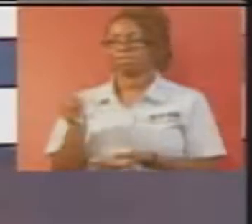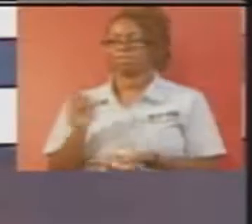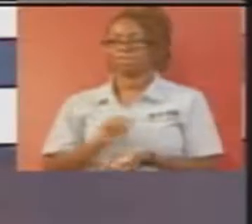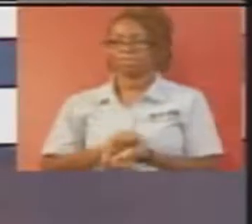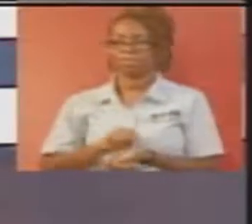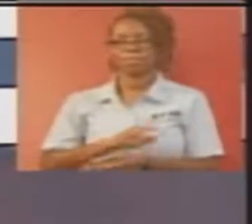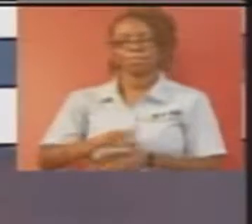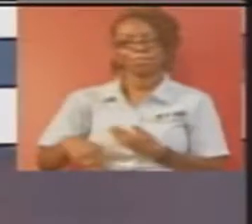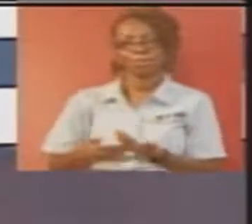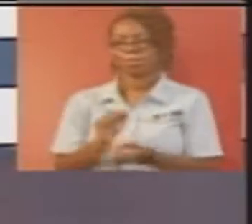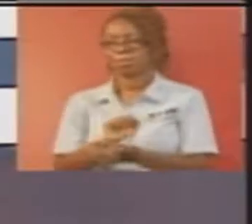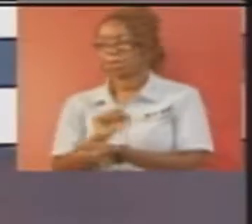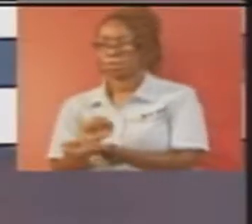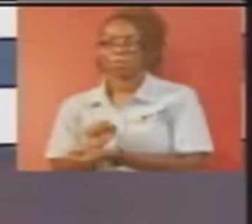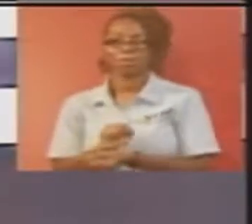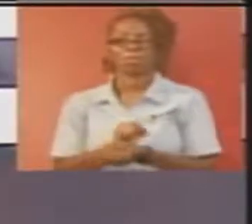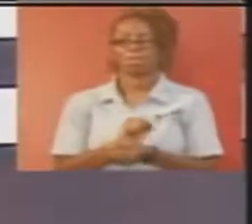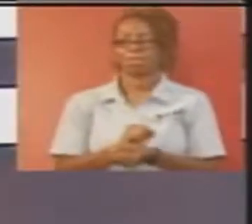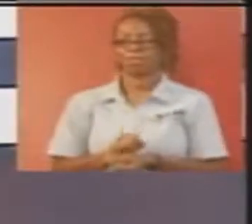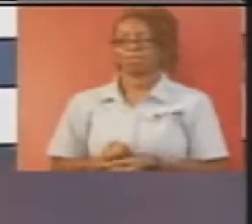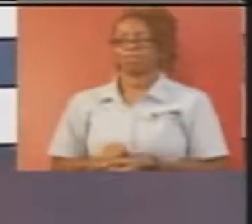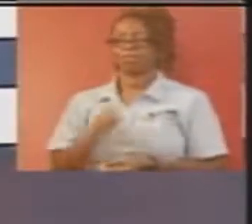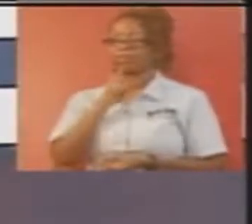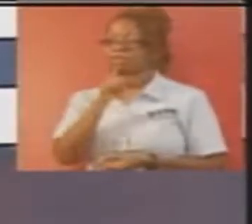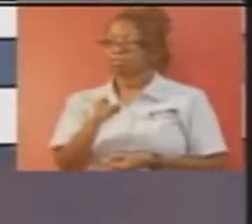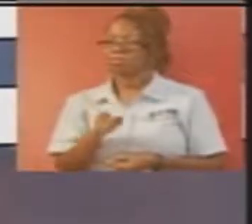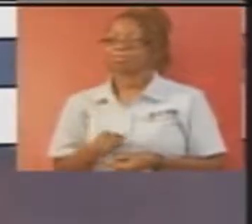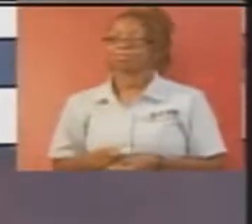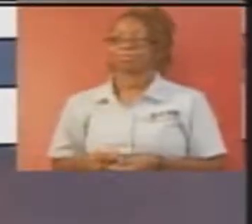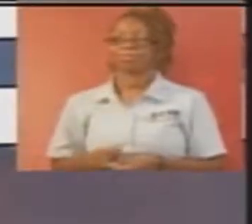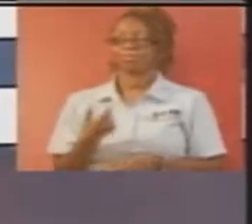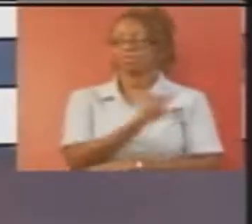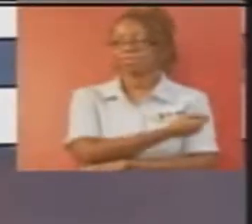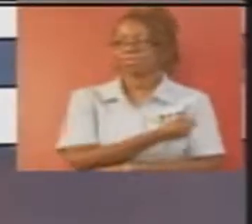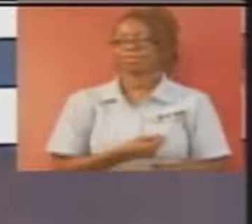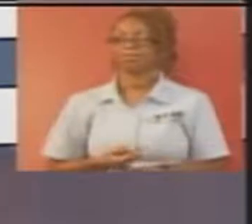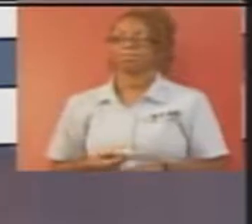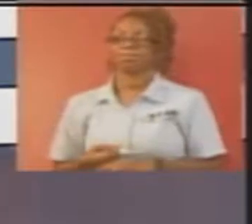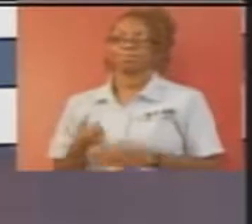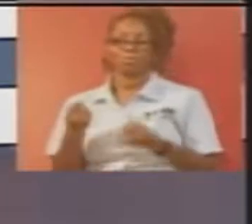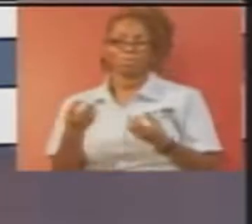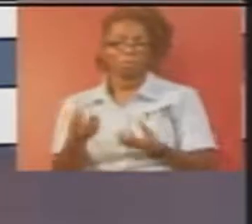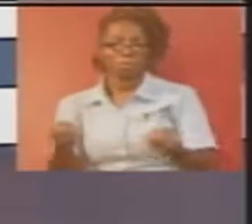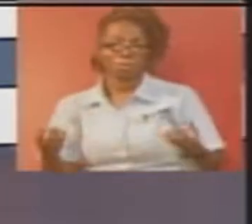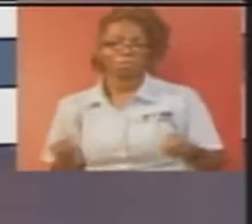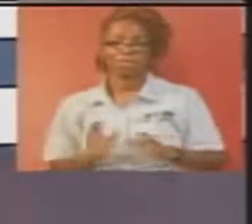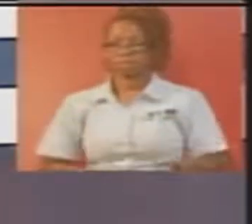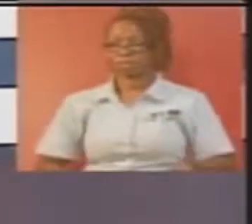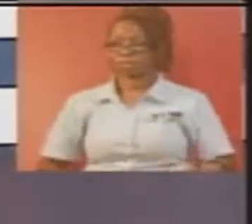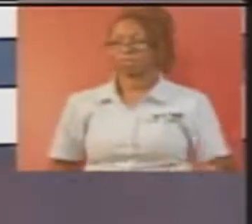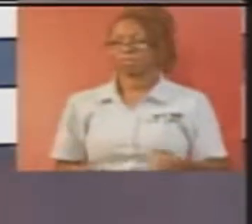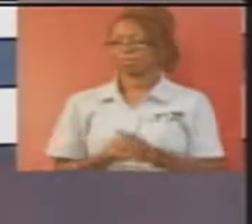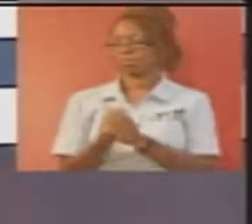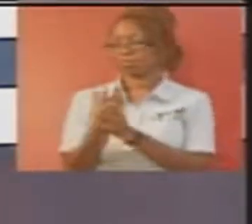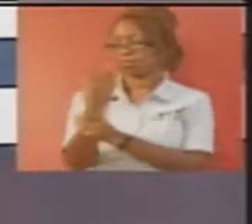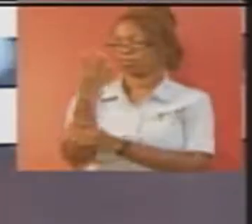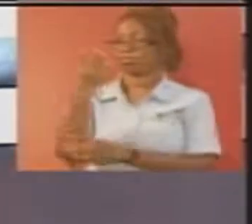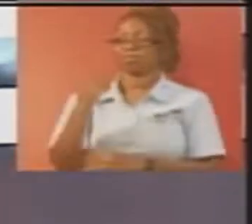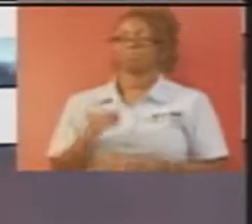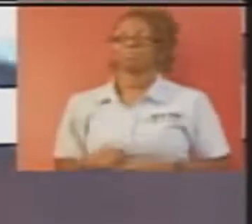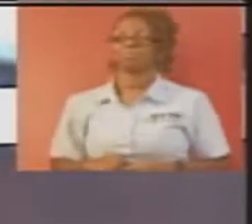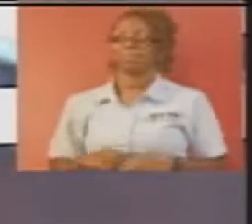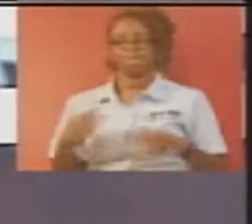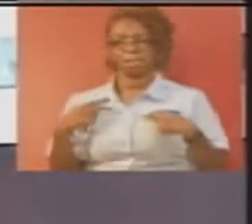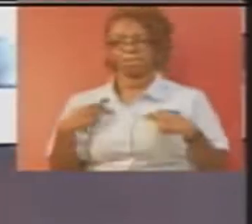outbreak. As far as COVAX vaccines are concerned, we would be building on the platform